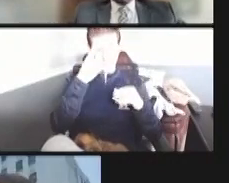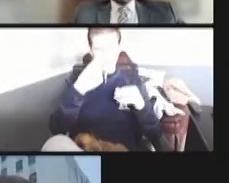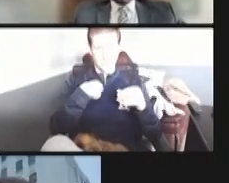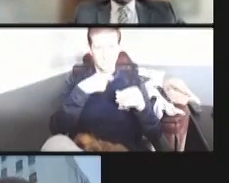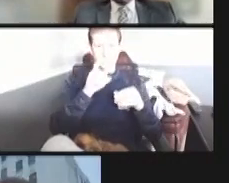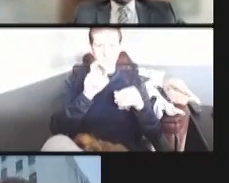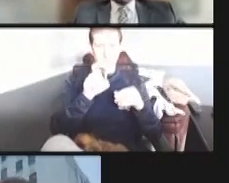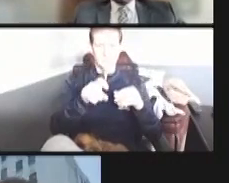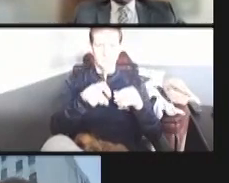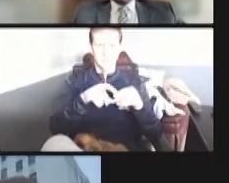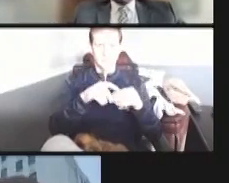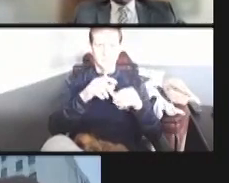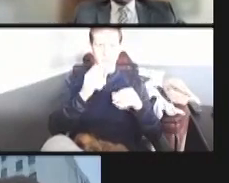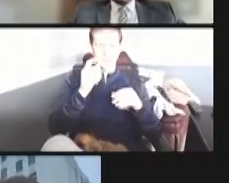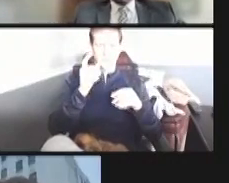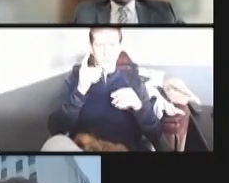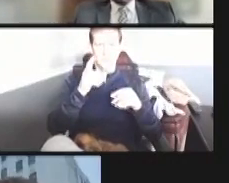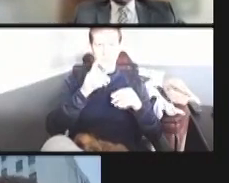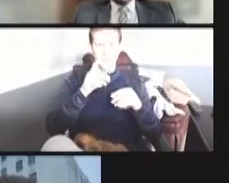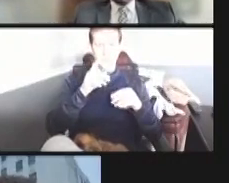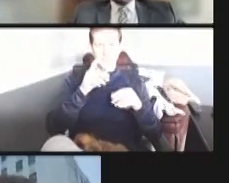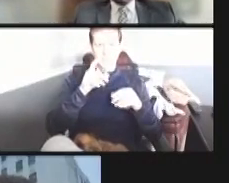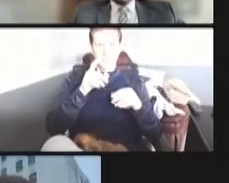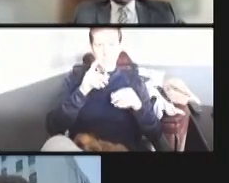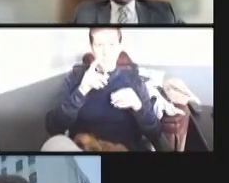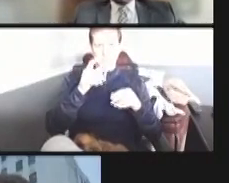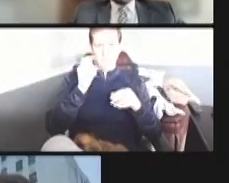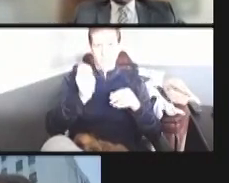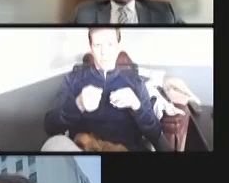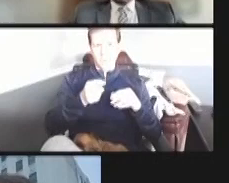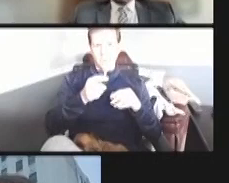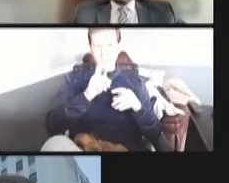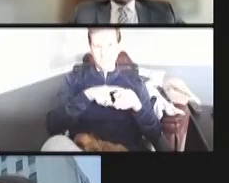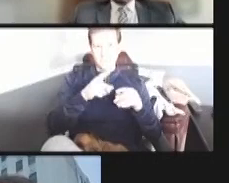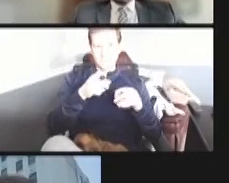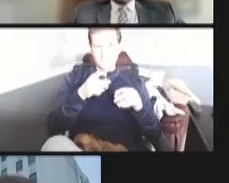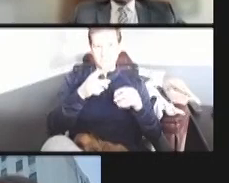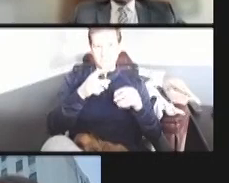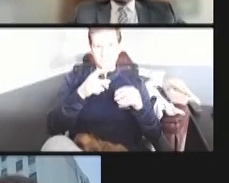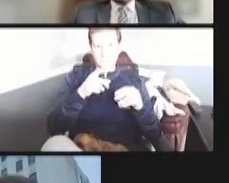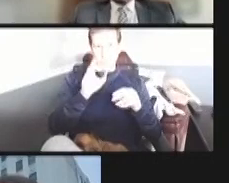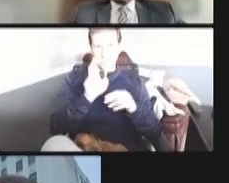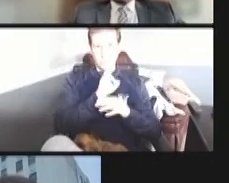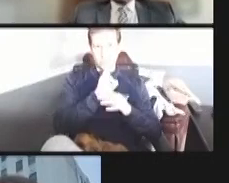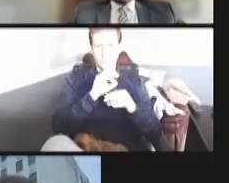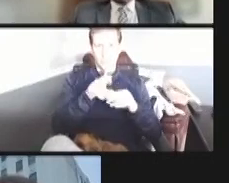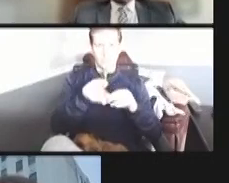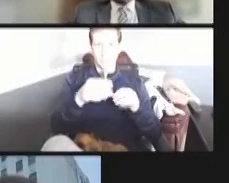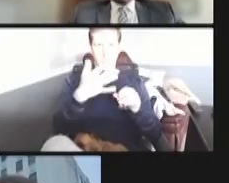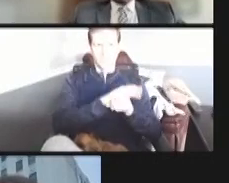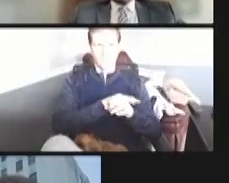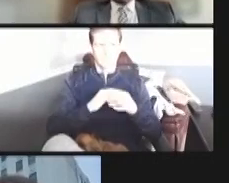do we need motions to use, explicit approval to use the funds in this way? Or is this covered?